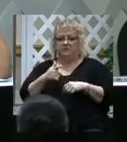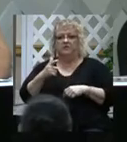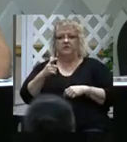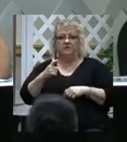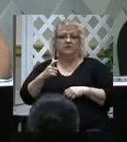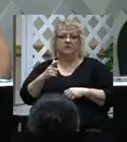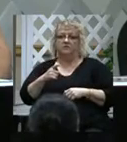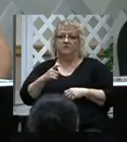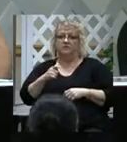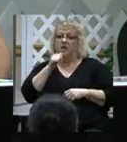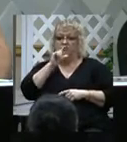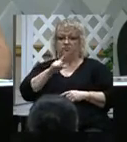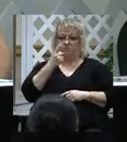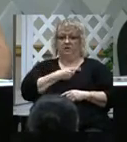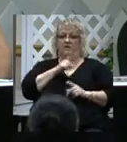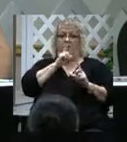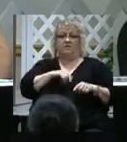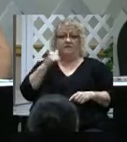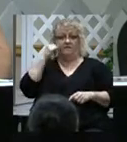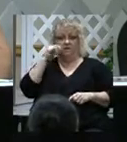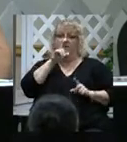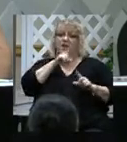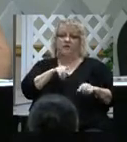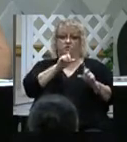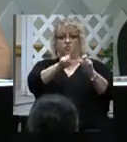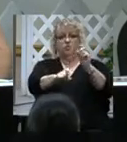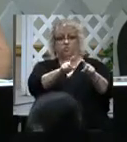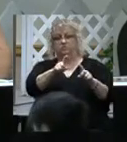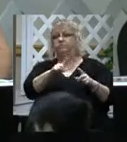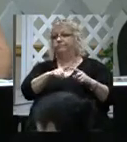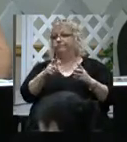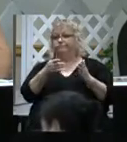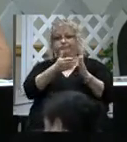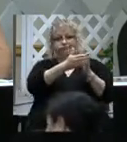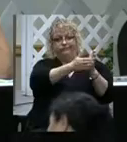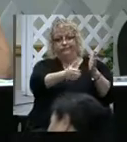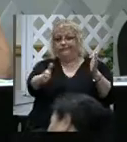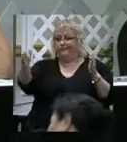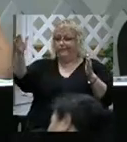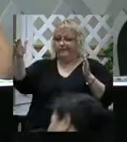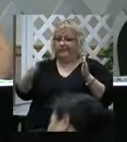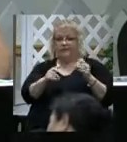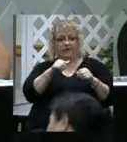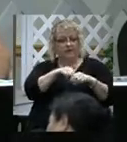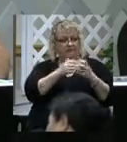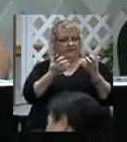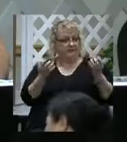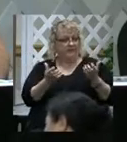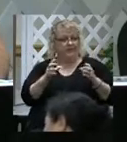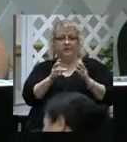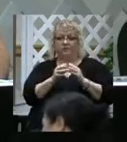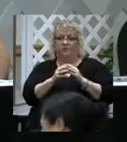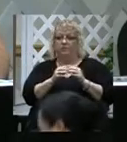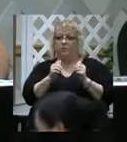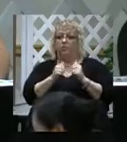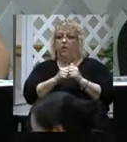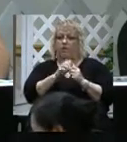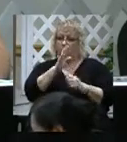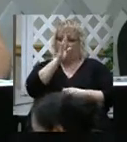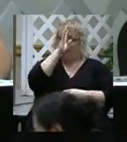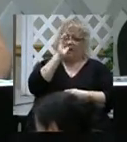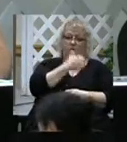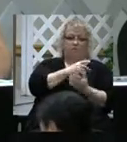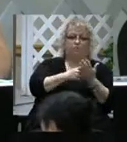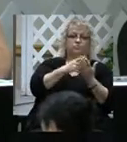will not be just me answering the questions. We can get a group of those people who were involved at the very beginning of creating